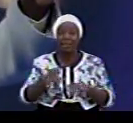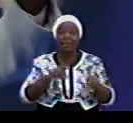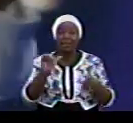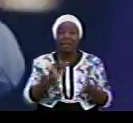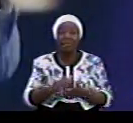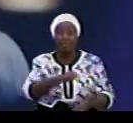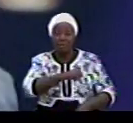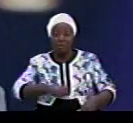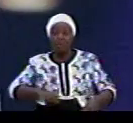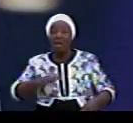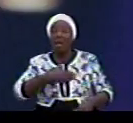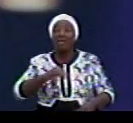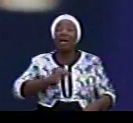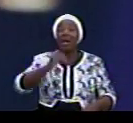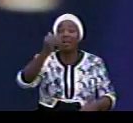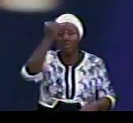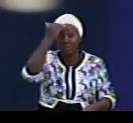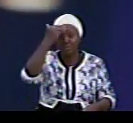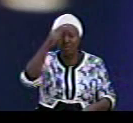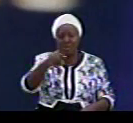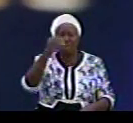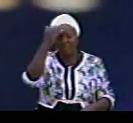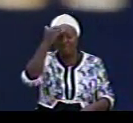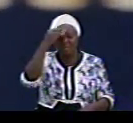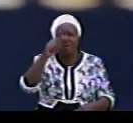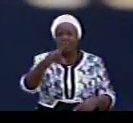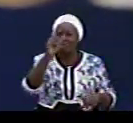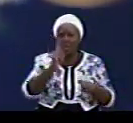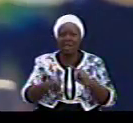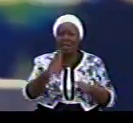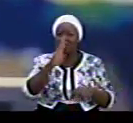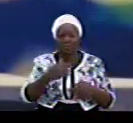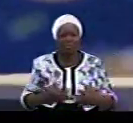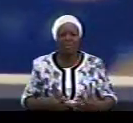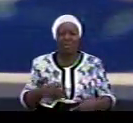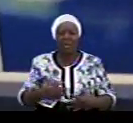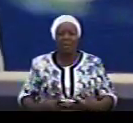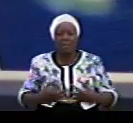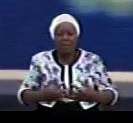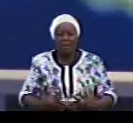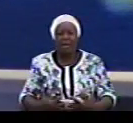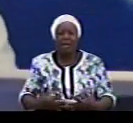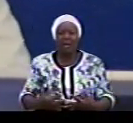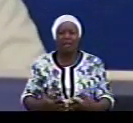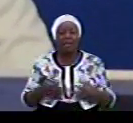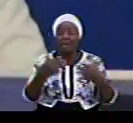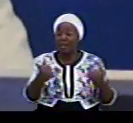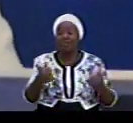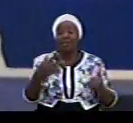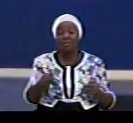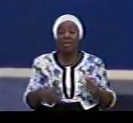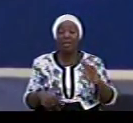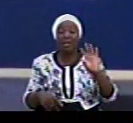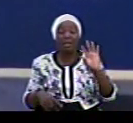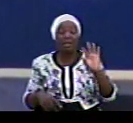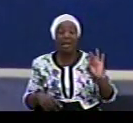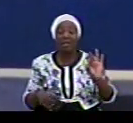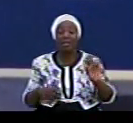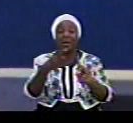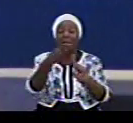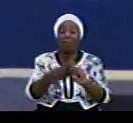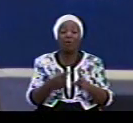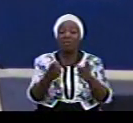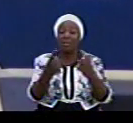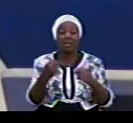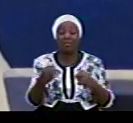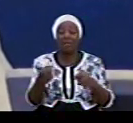knew you can never be pregnant. Well, the 9th month came, and that woman